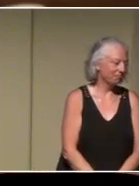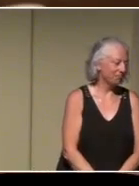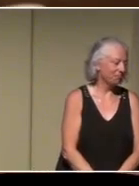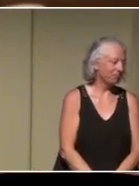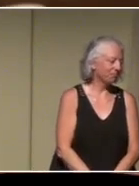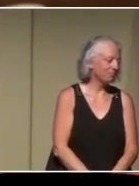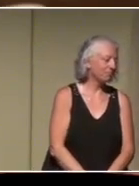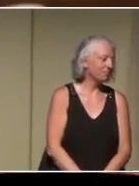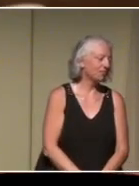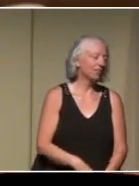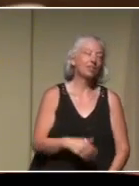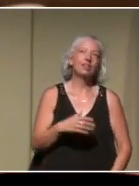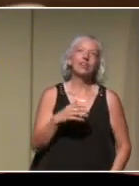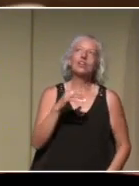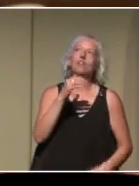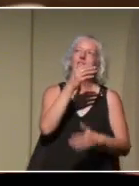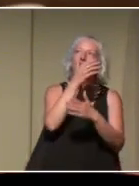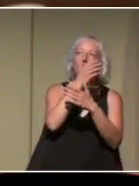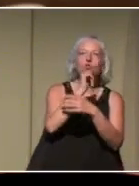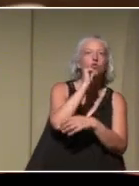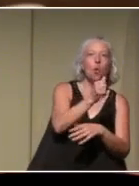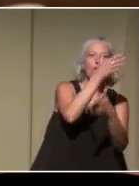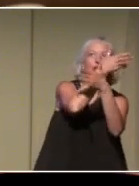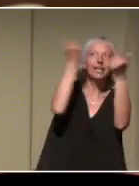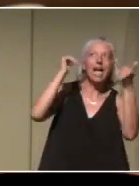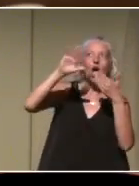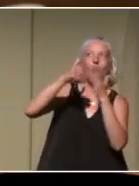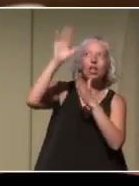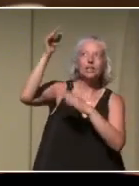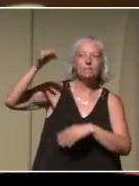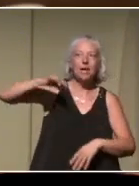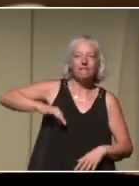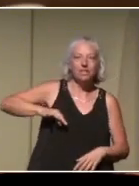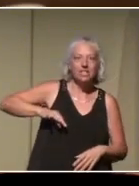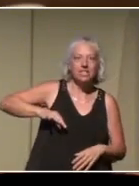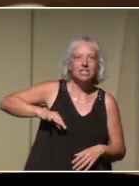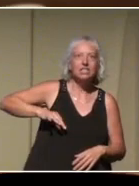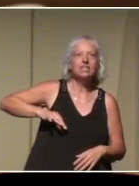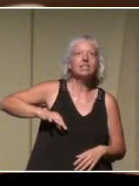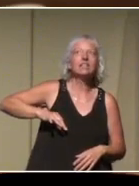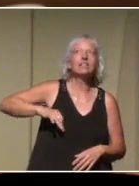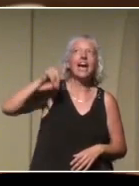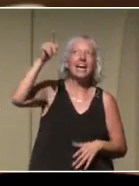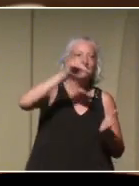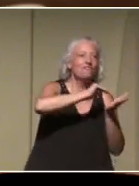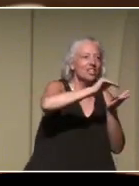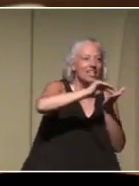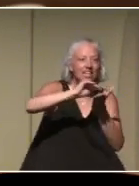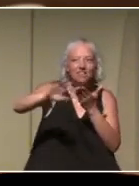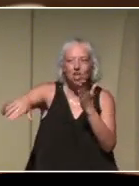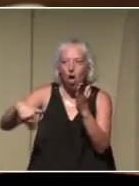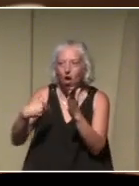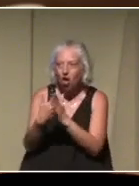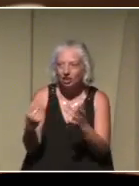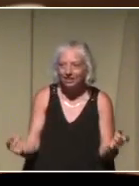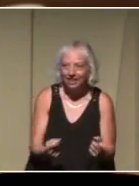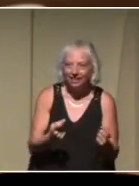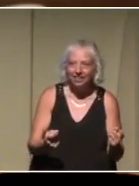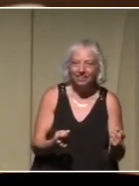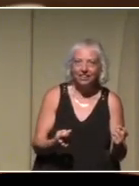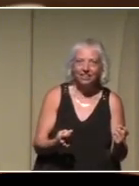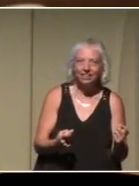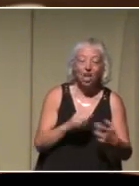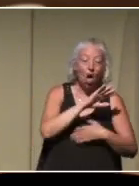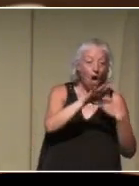"Forget not all his benefits, who forgives all your sins, who